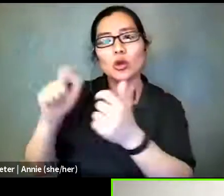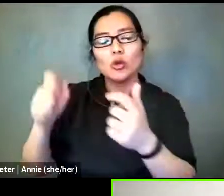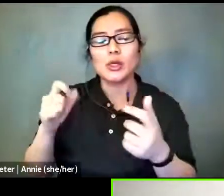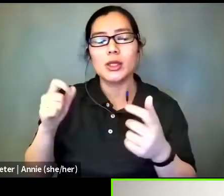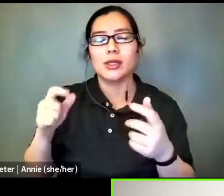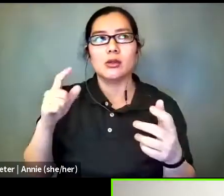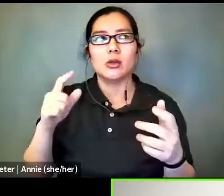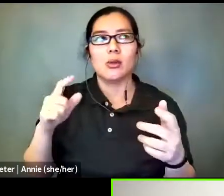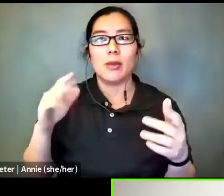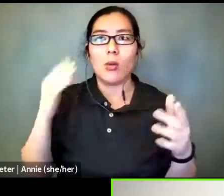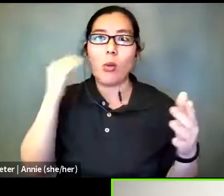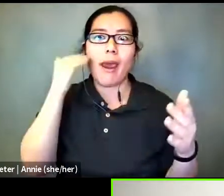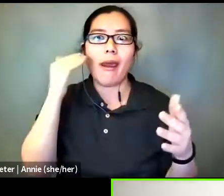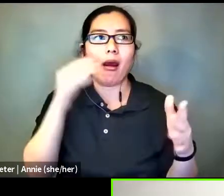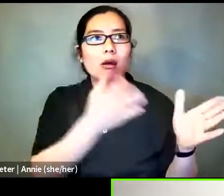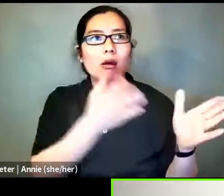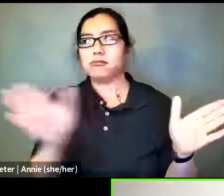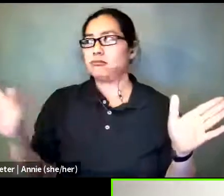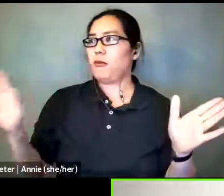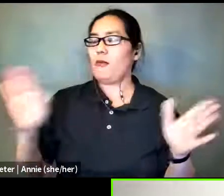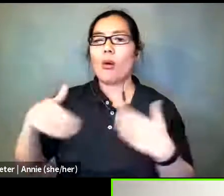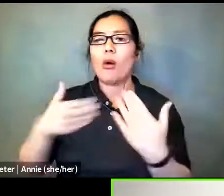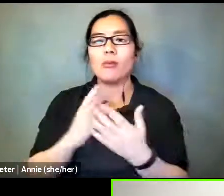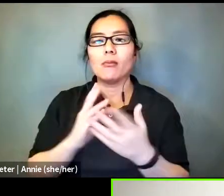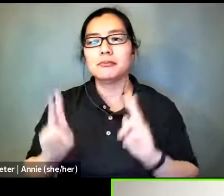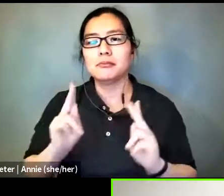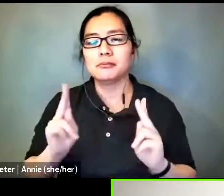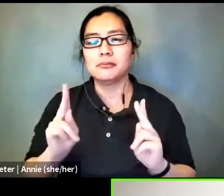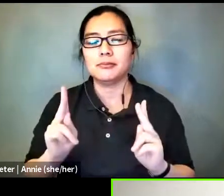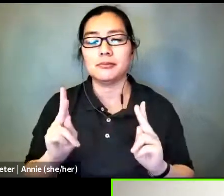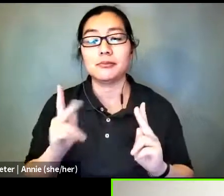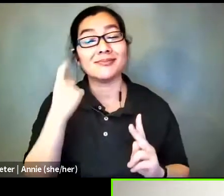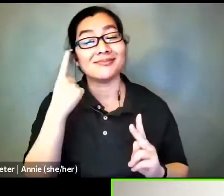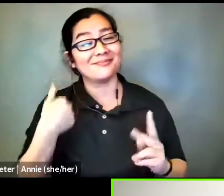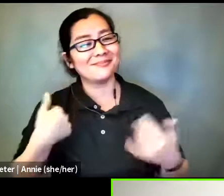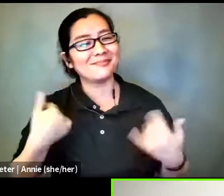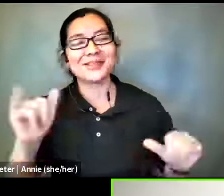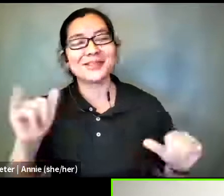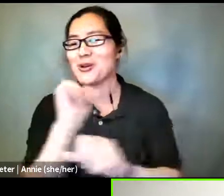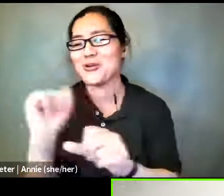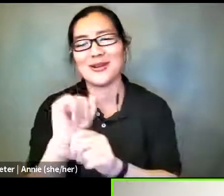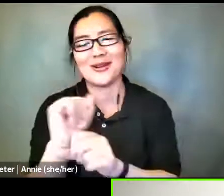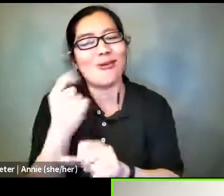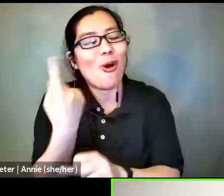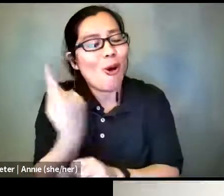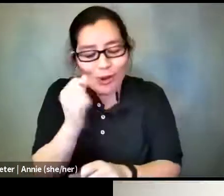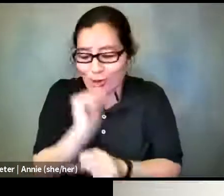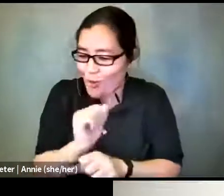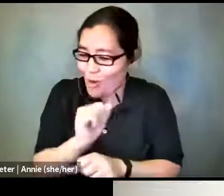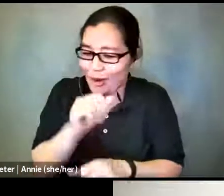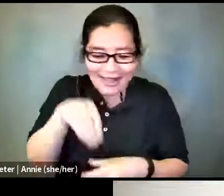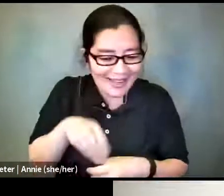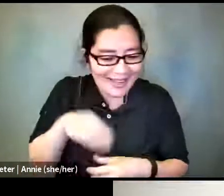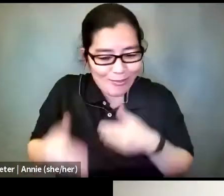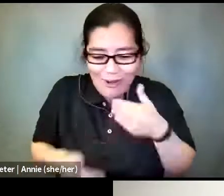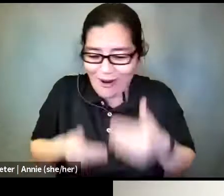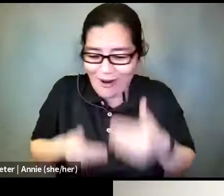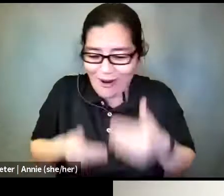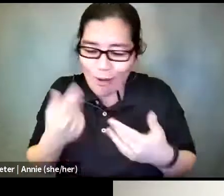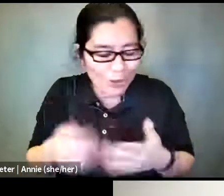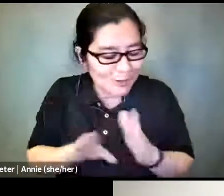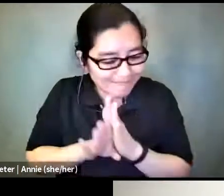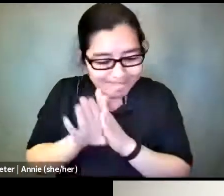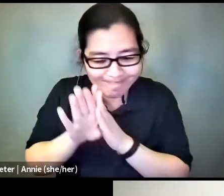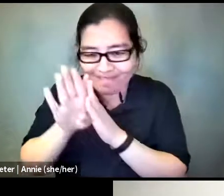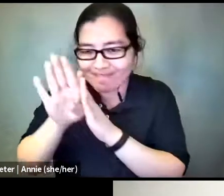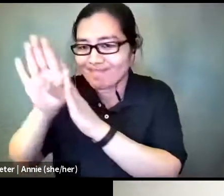I've approached it. And I would say I'm very much a work in progress where this is concerned, but it's work that I think